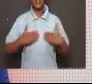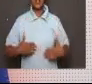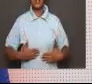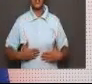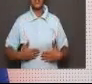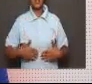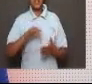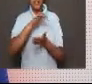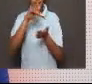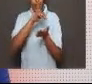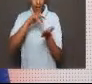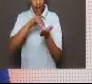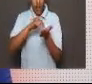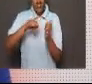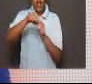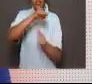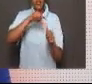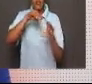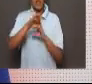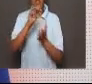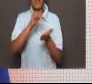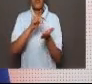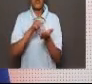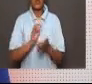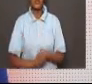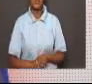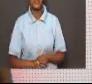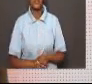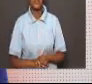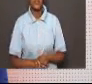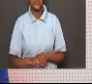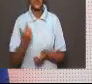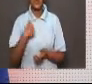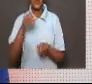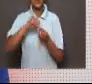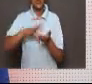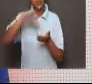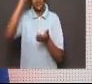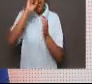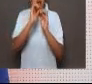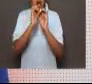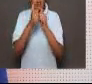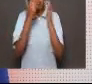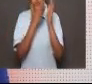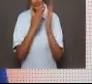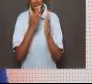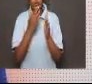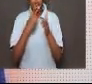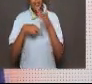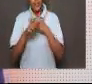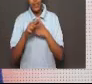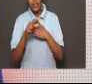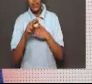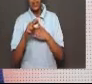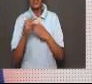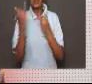the central atom of a molecule. We also learned how to predict the